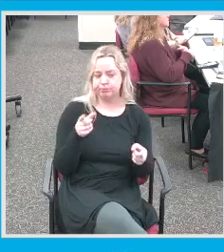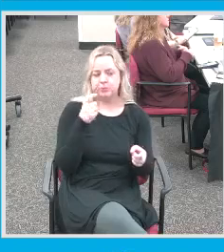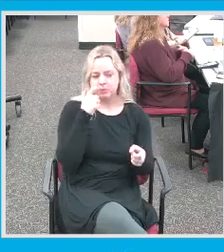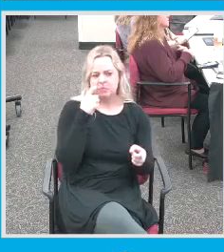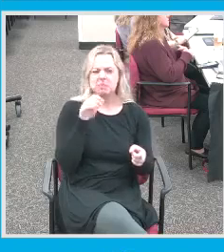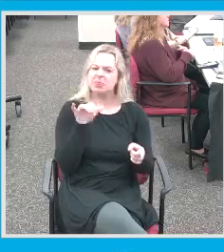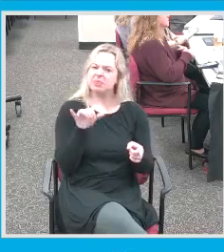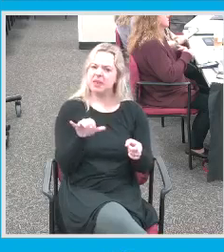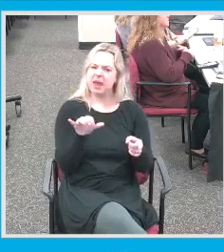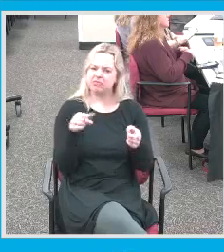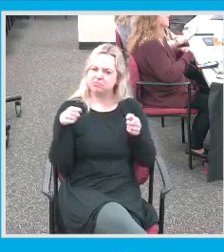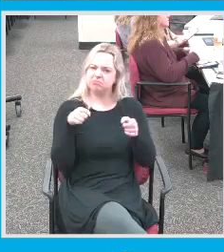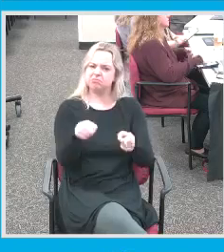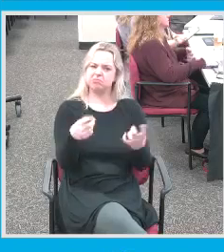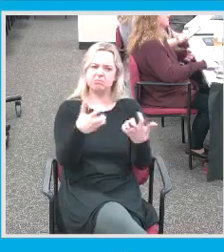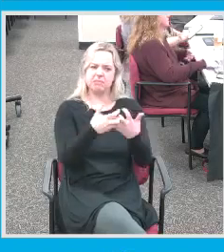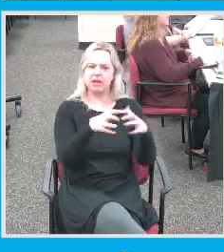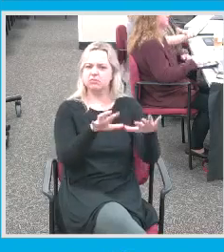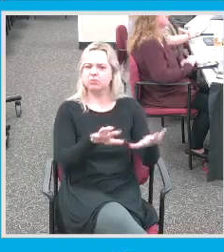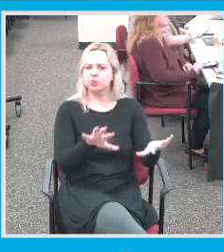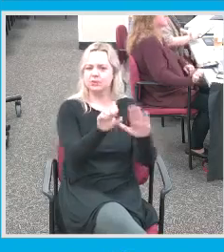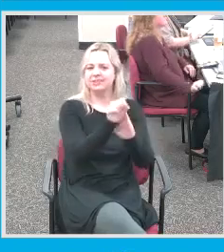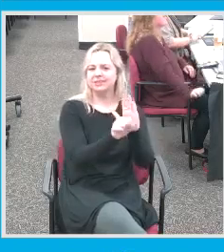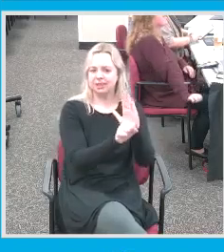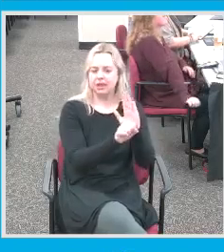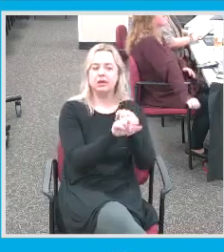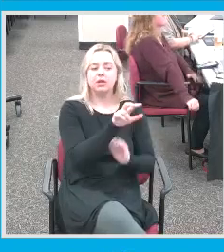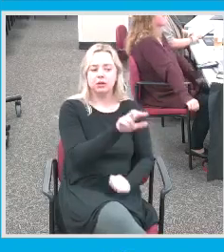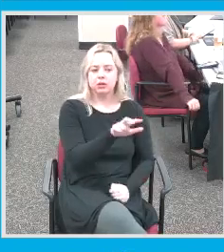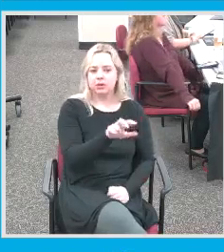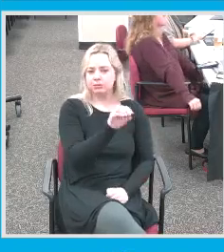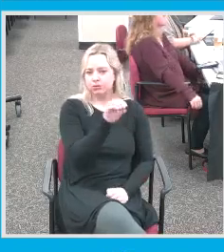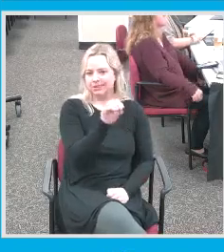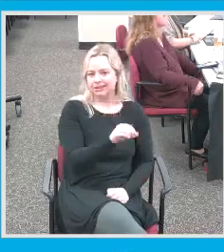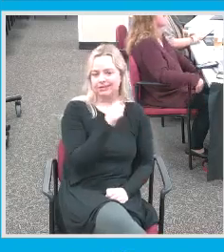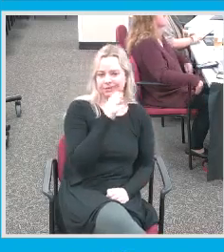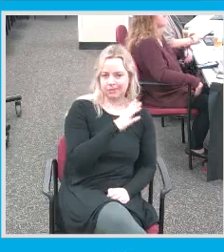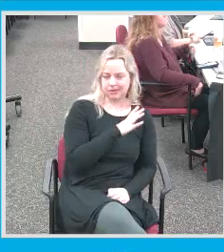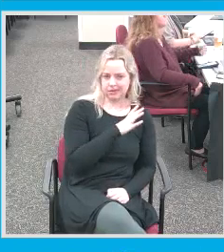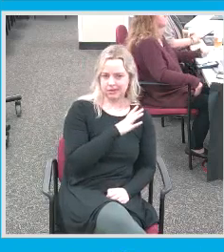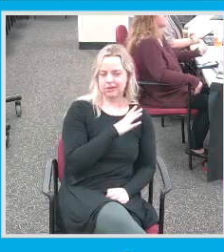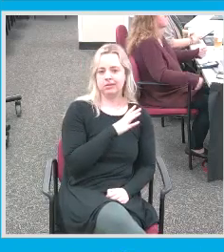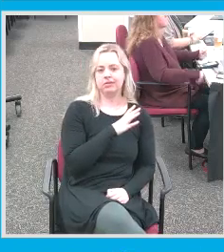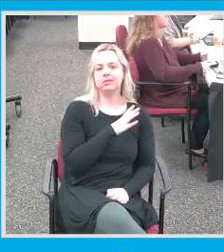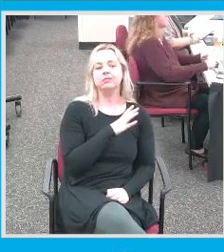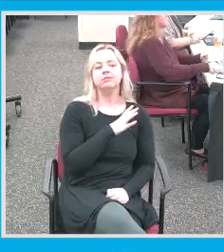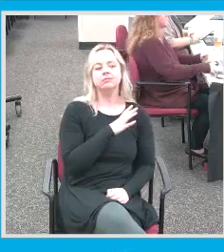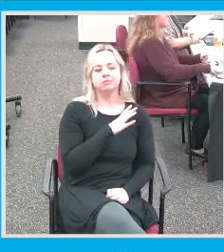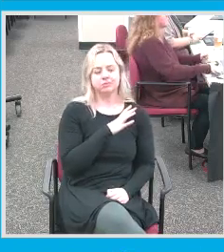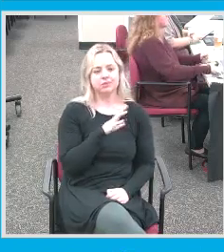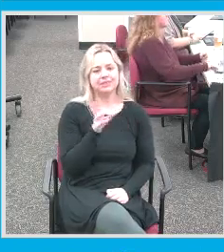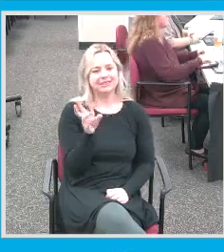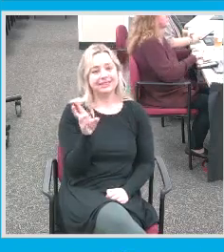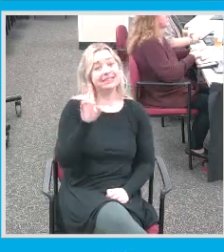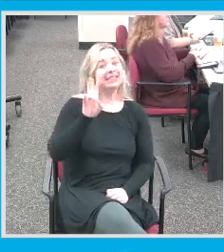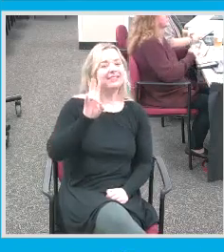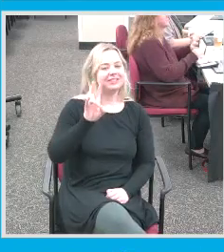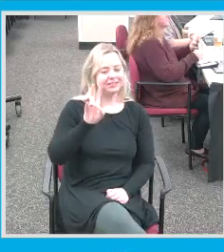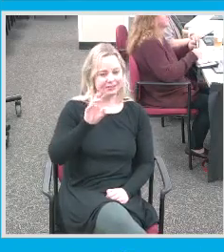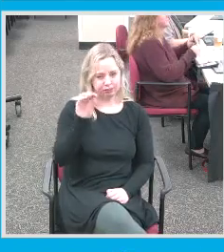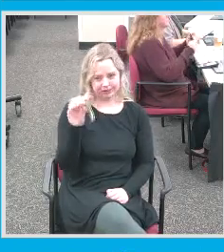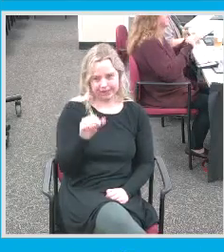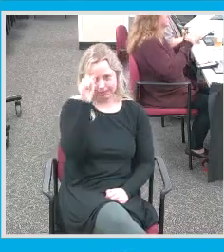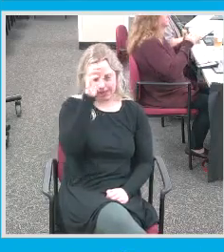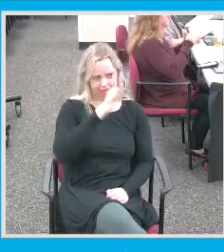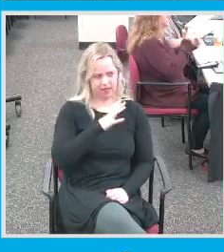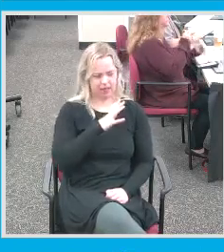in line with the state where we had 33% female and the opposite of that, 67% male. I